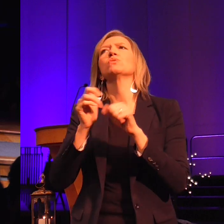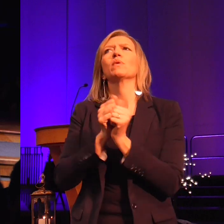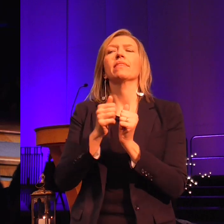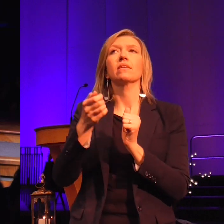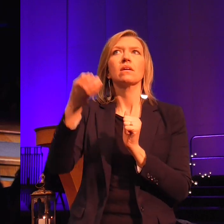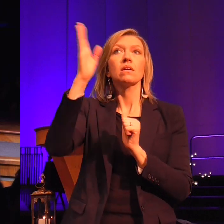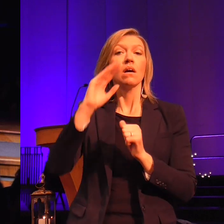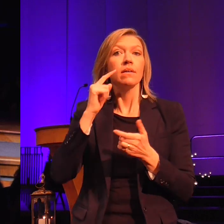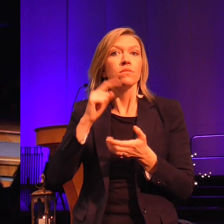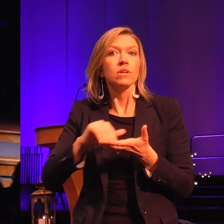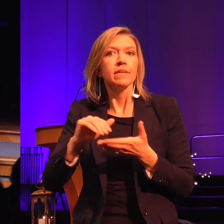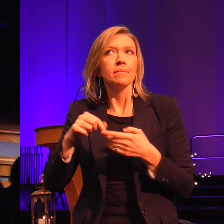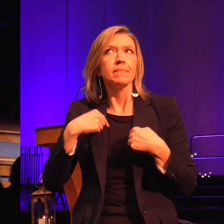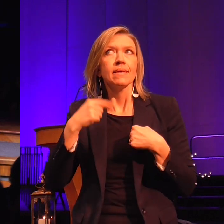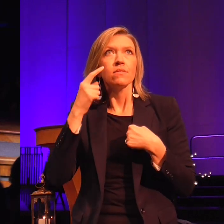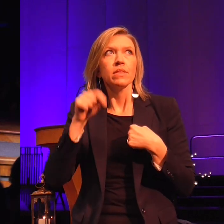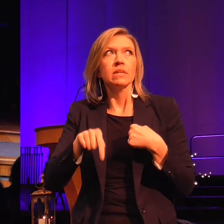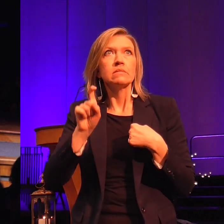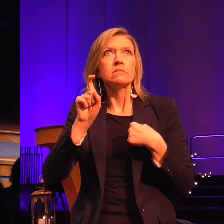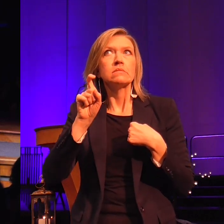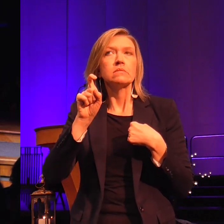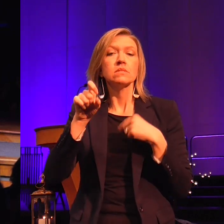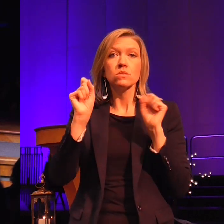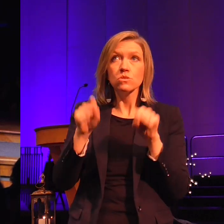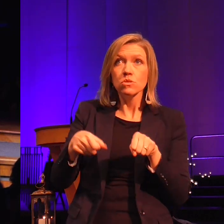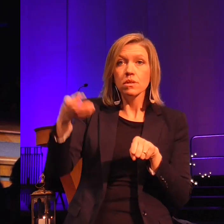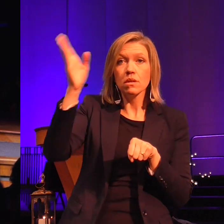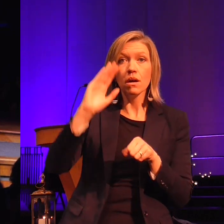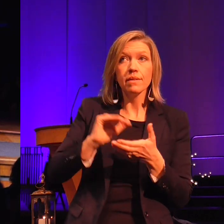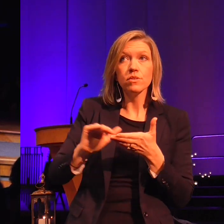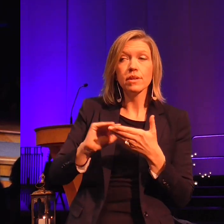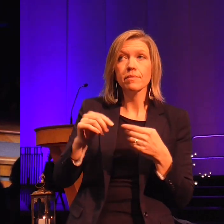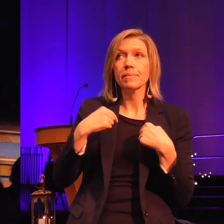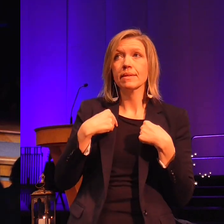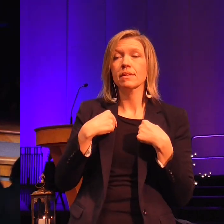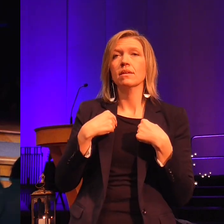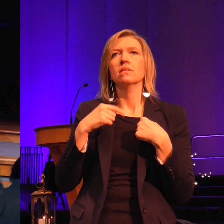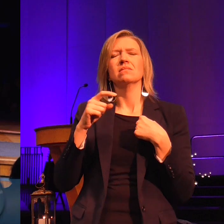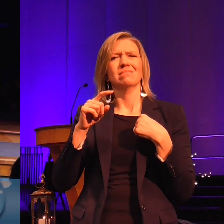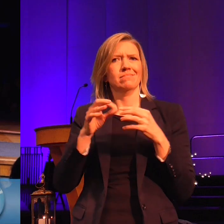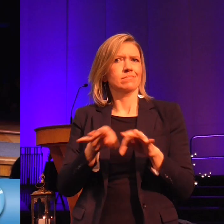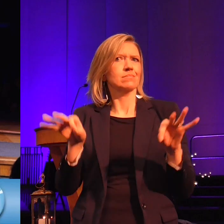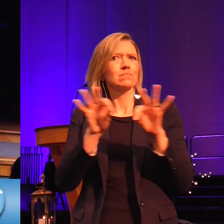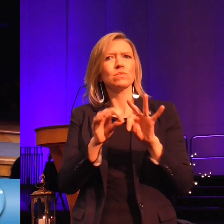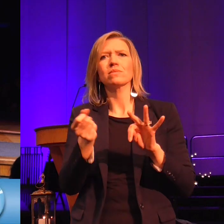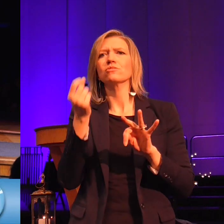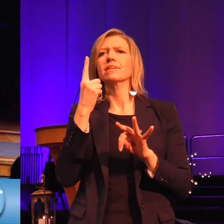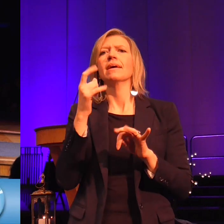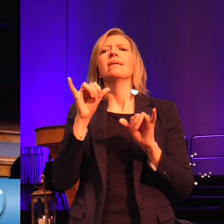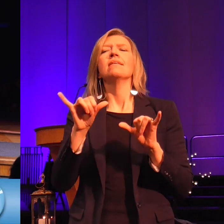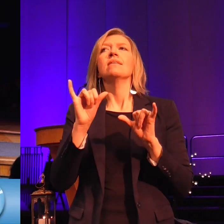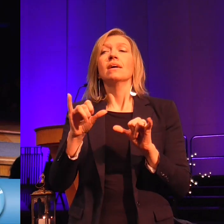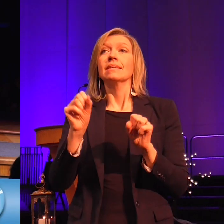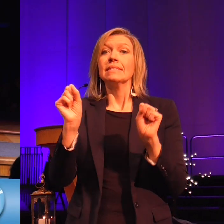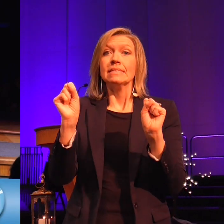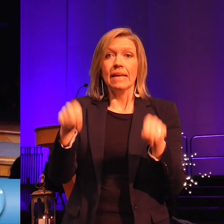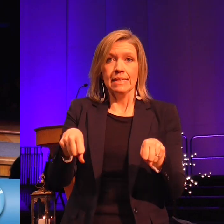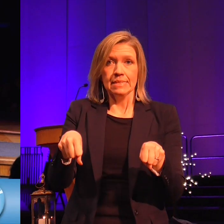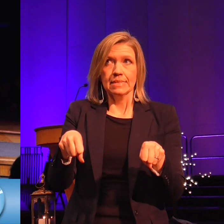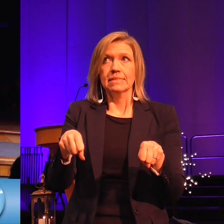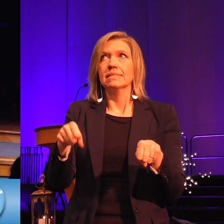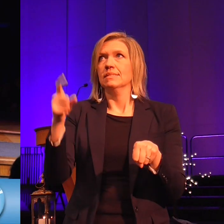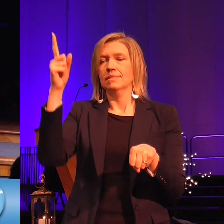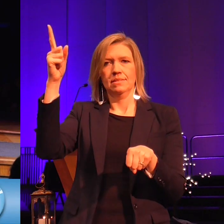me for that? Could God forgive me for that? And to begin to understand that yes, absolutely, it